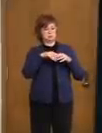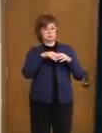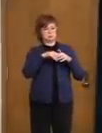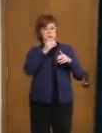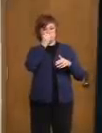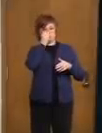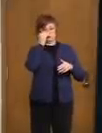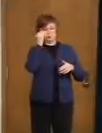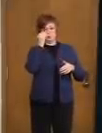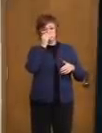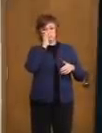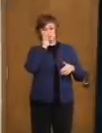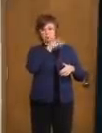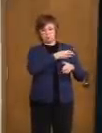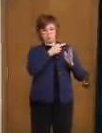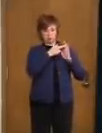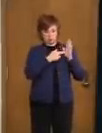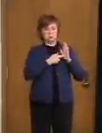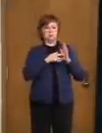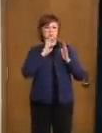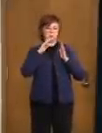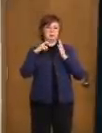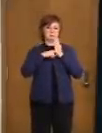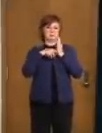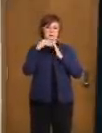will individuals that may be participating in this.